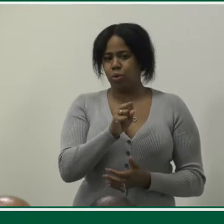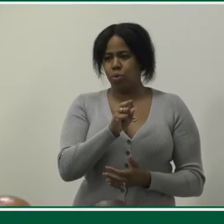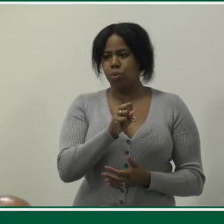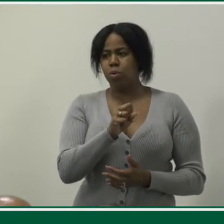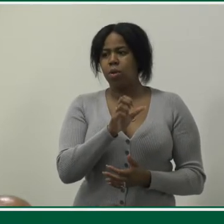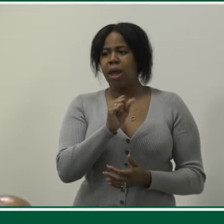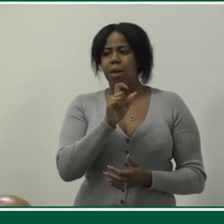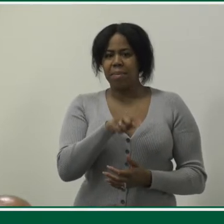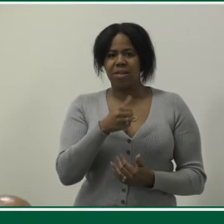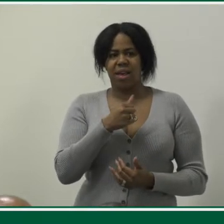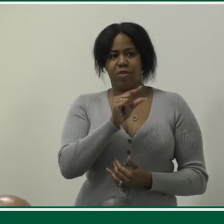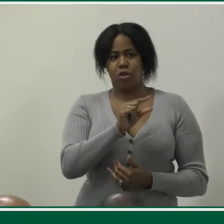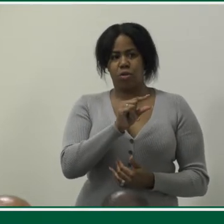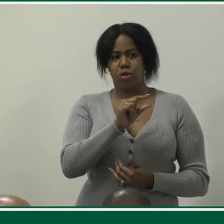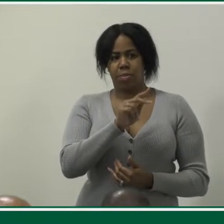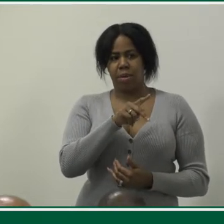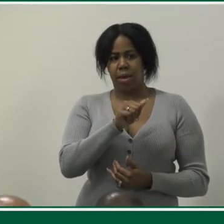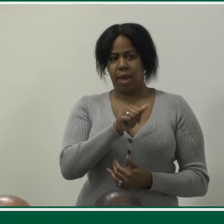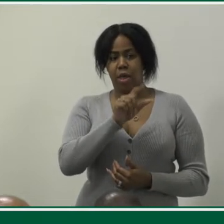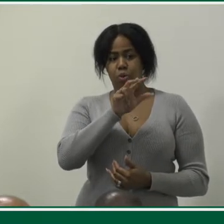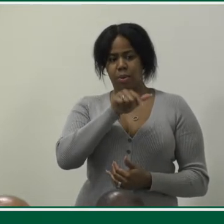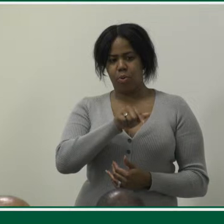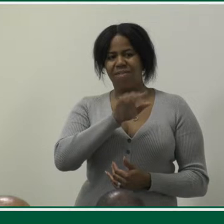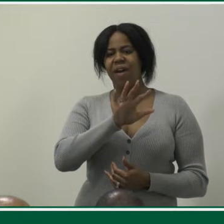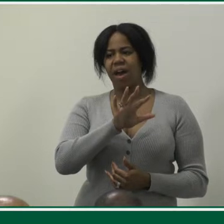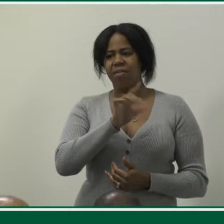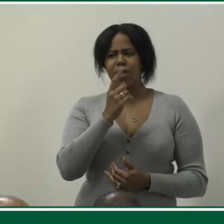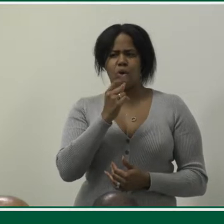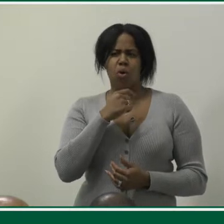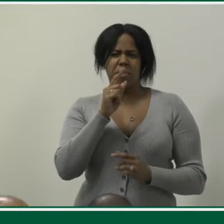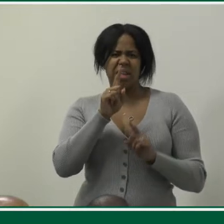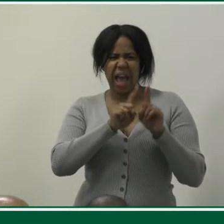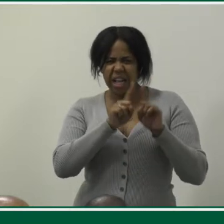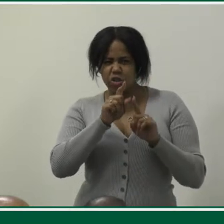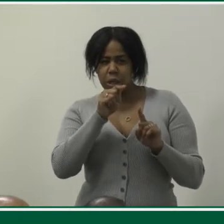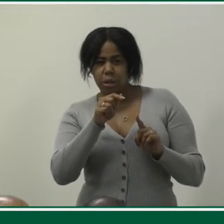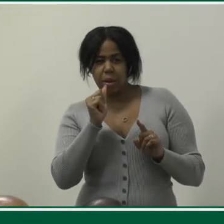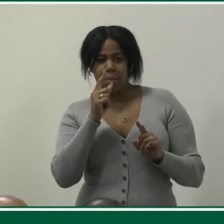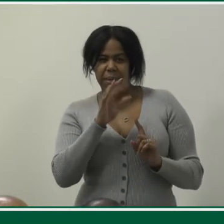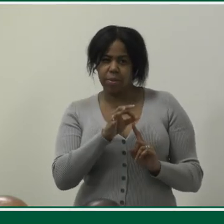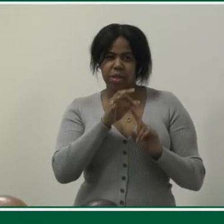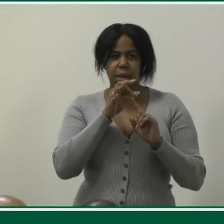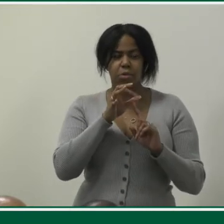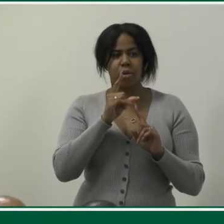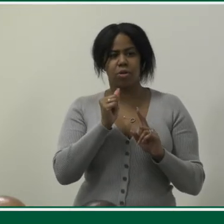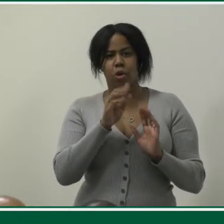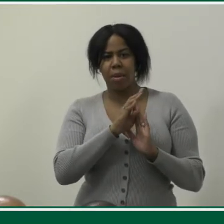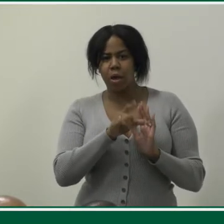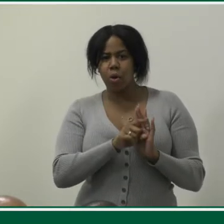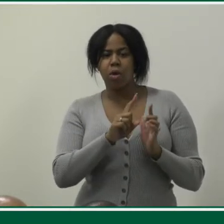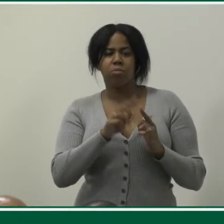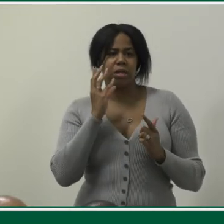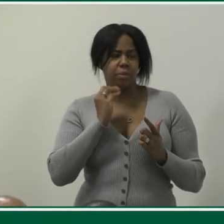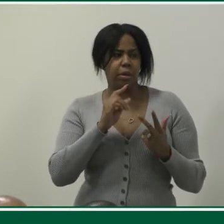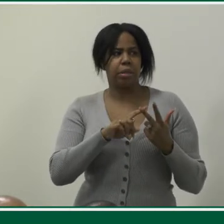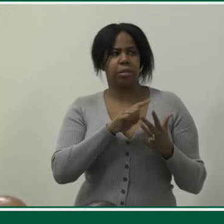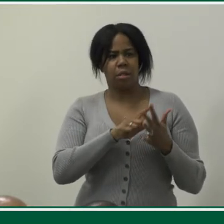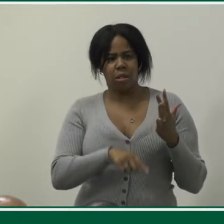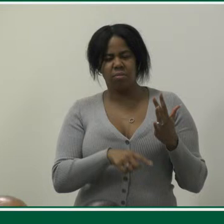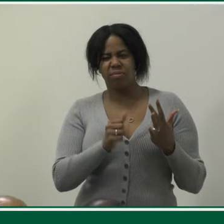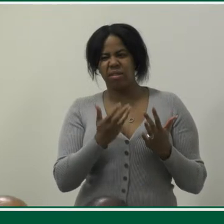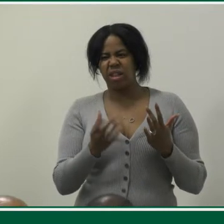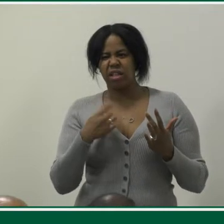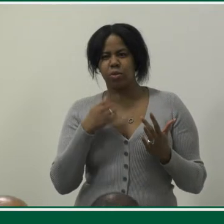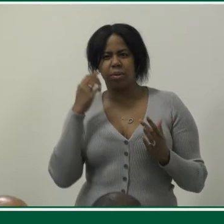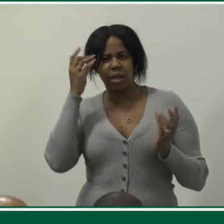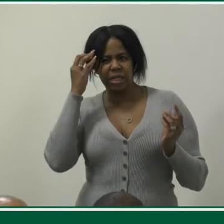a 3.5 GPA. You'll see an asterisk there because there'll always be exceptions depending upon the student's background, the student's experience. For